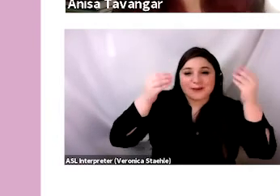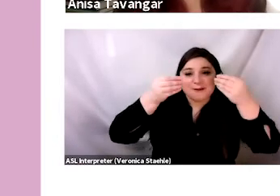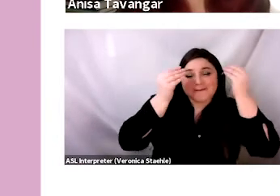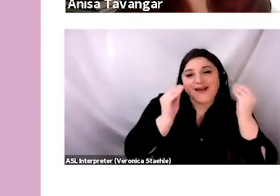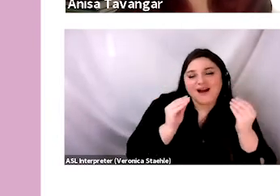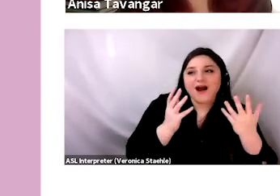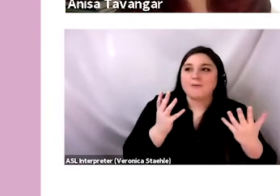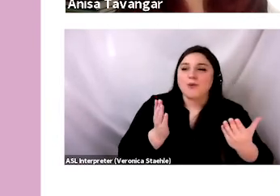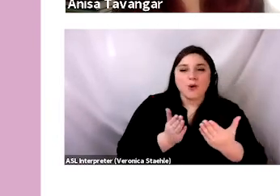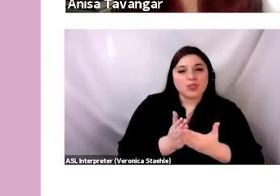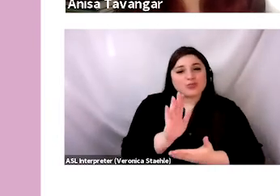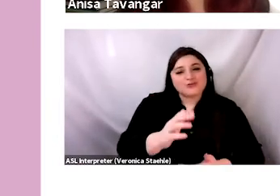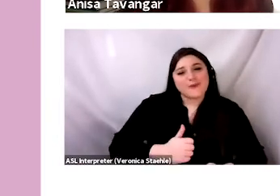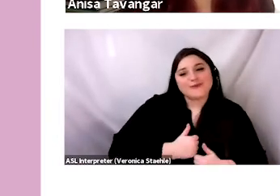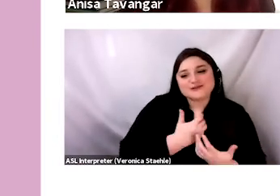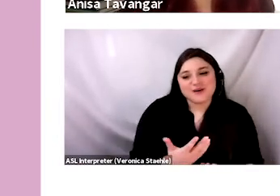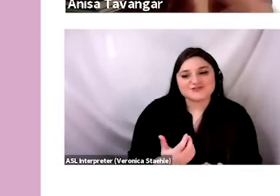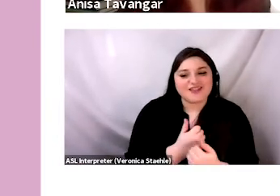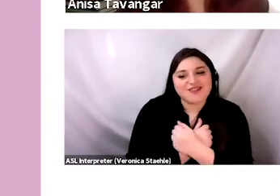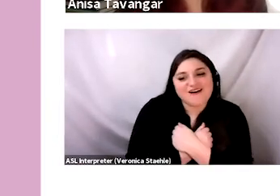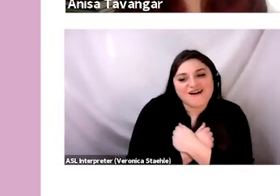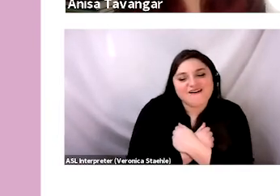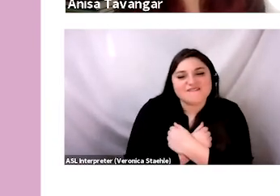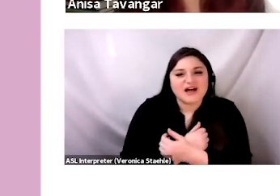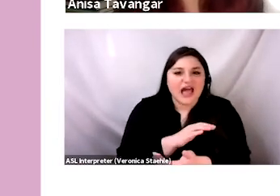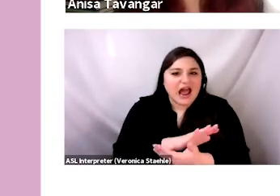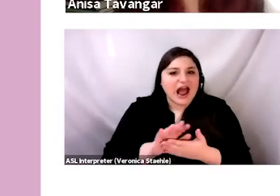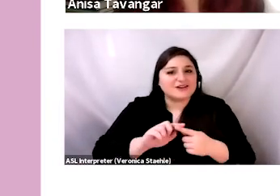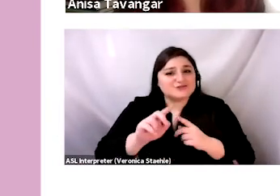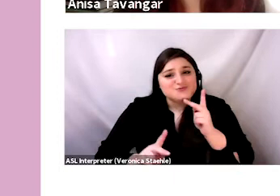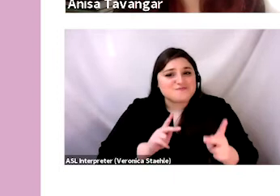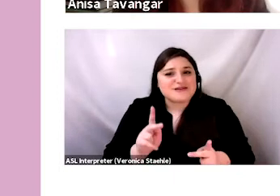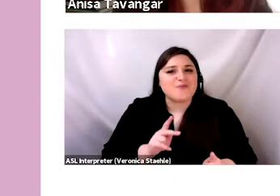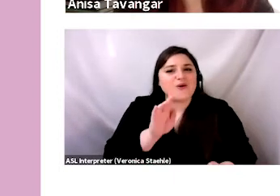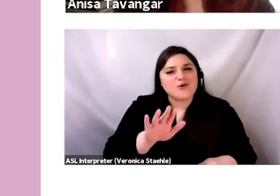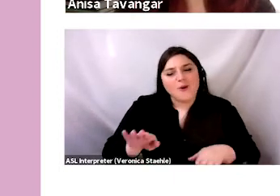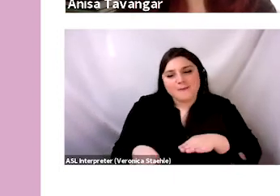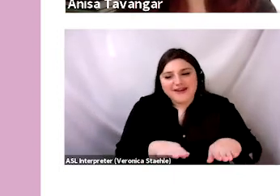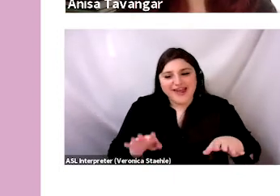loving kindness towards others, I think these are really, can all be seen as potential adornments.